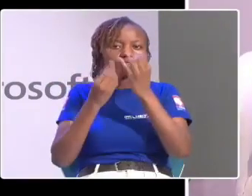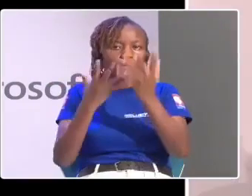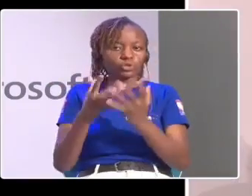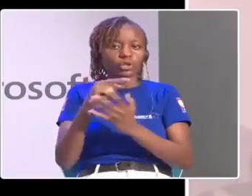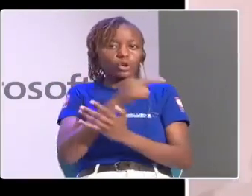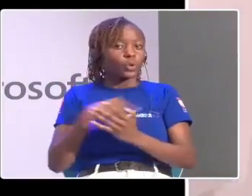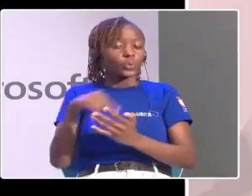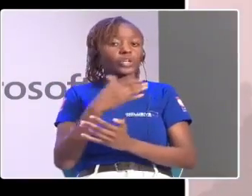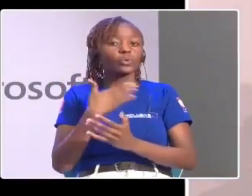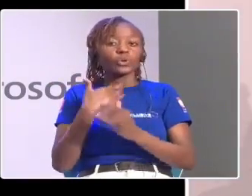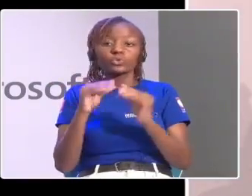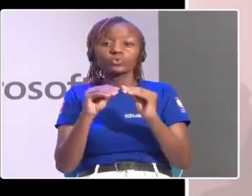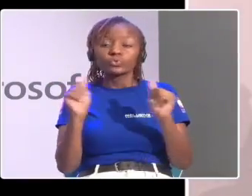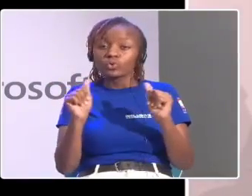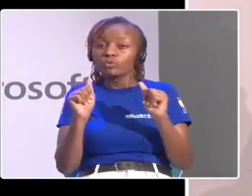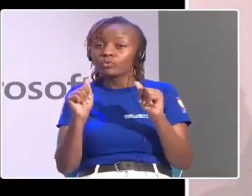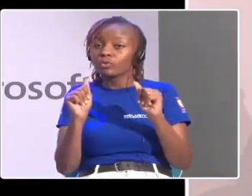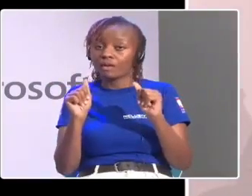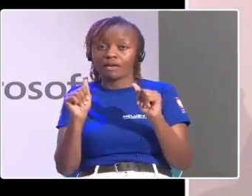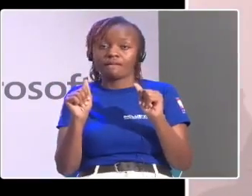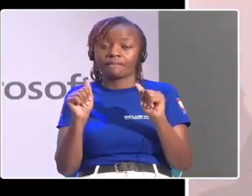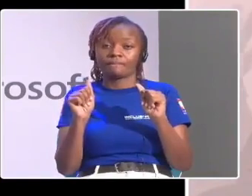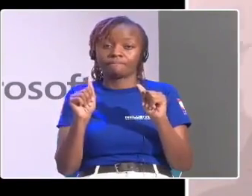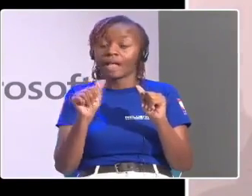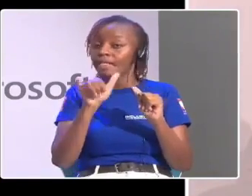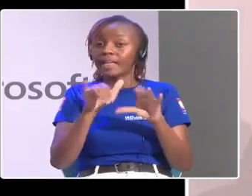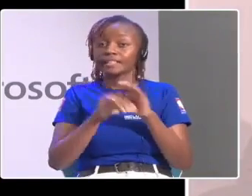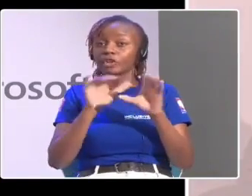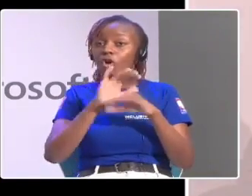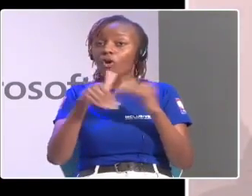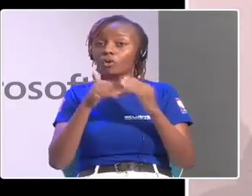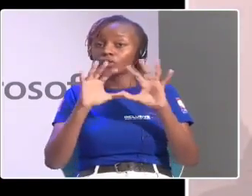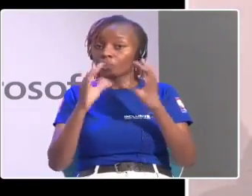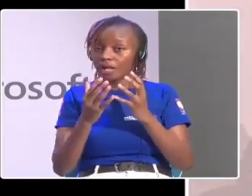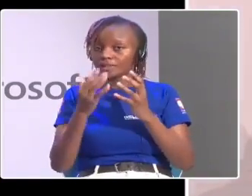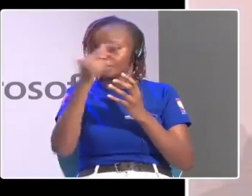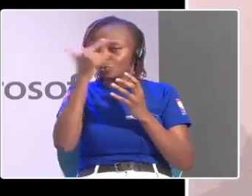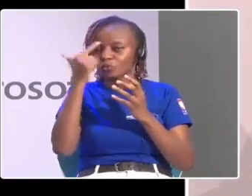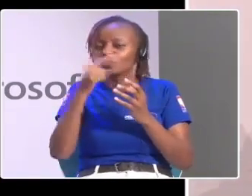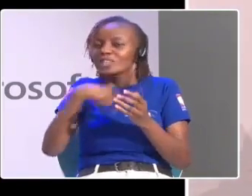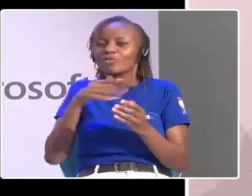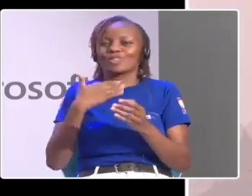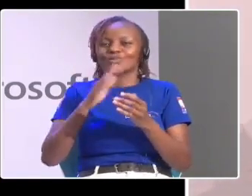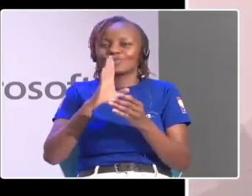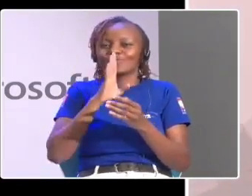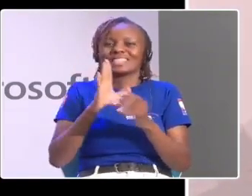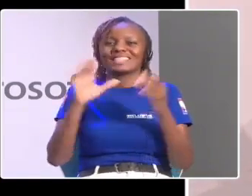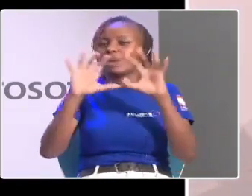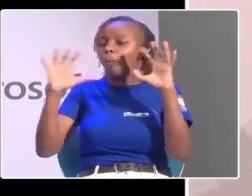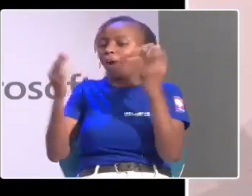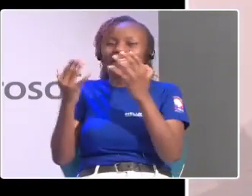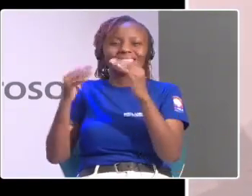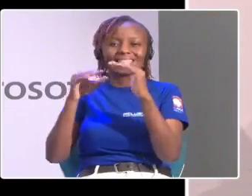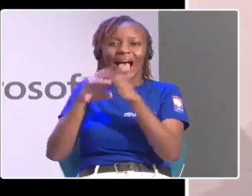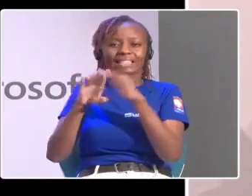want to address this bigger world. And in order for it to be universally accessible, obviously,